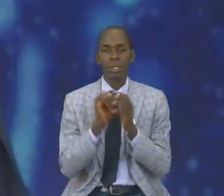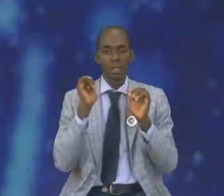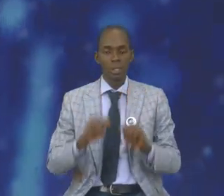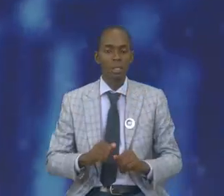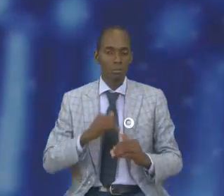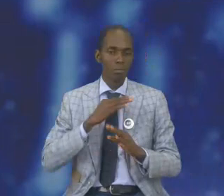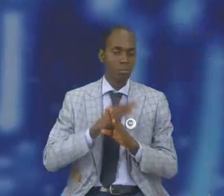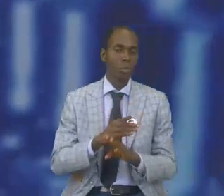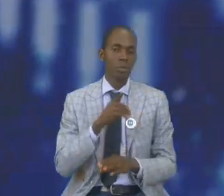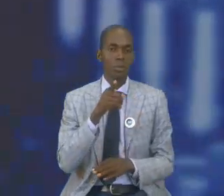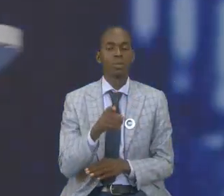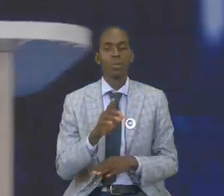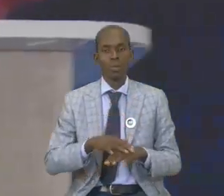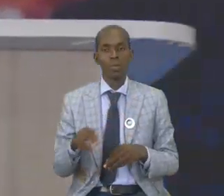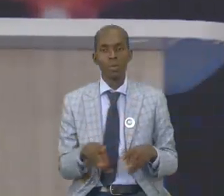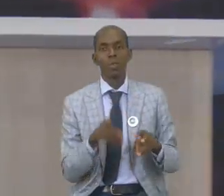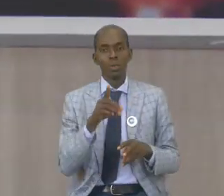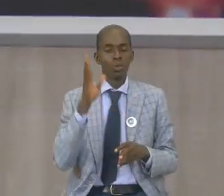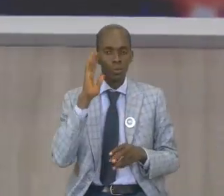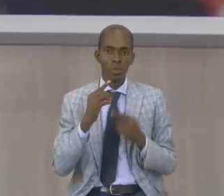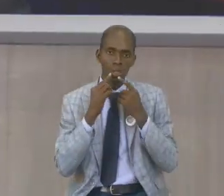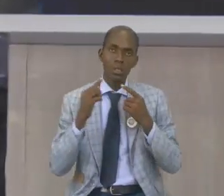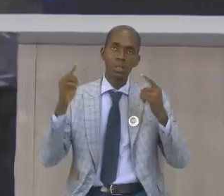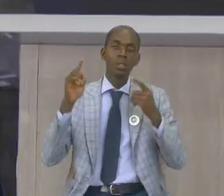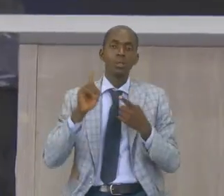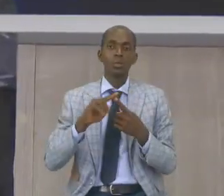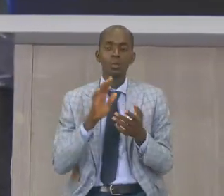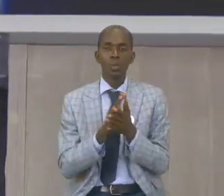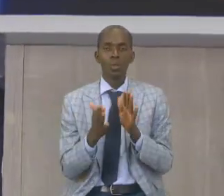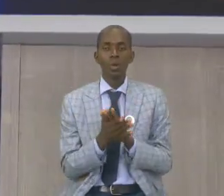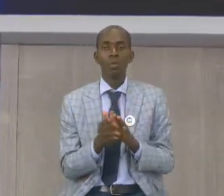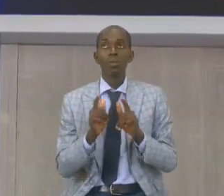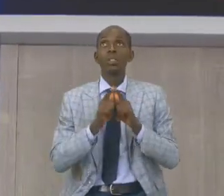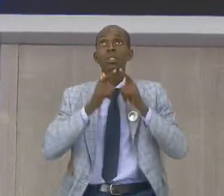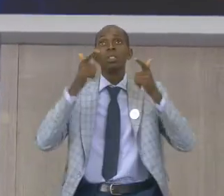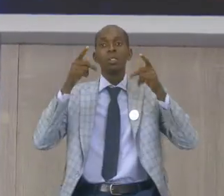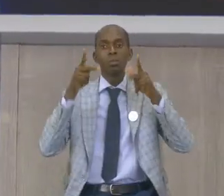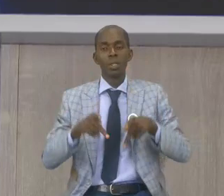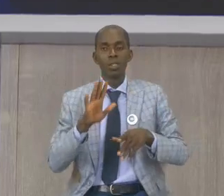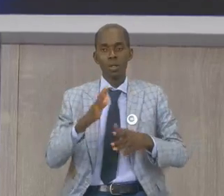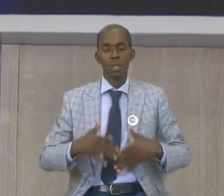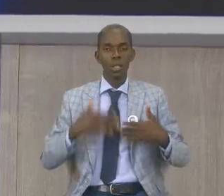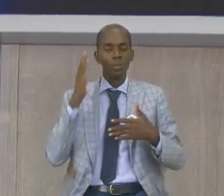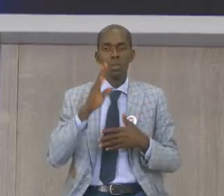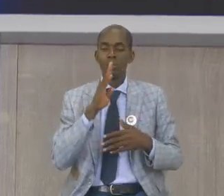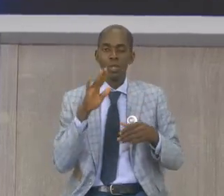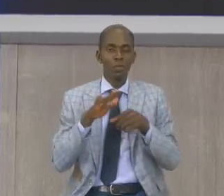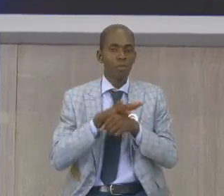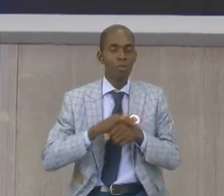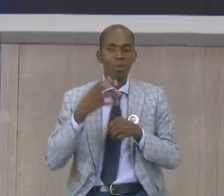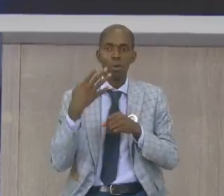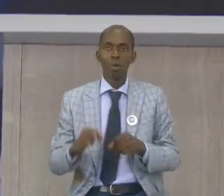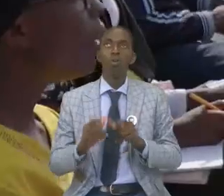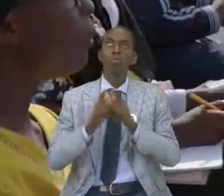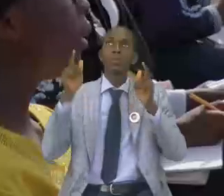way. You will excel, you'll be extraordinary, and your life will be full of excellence in